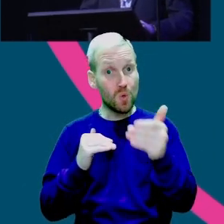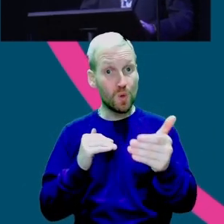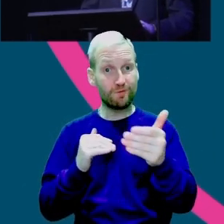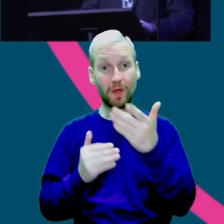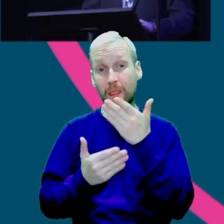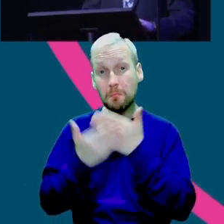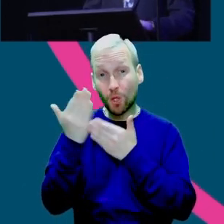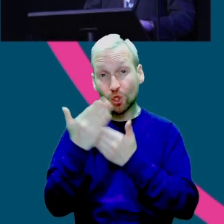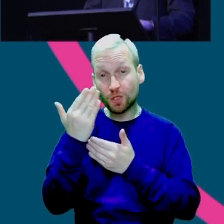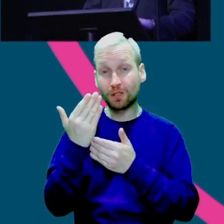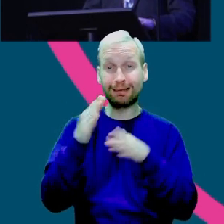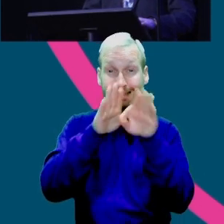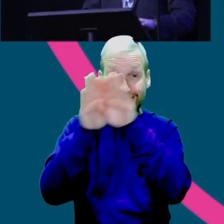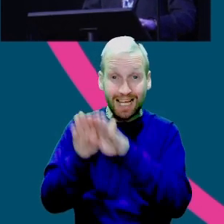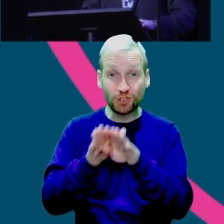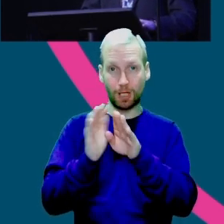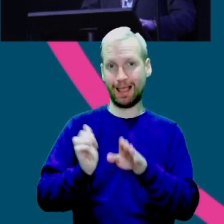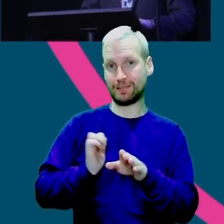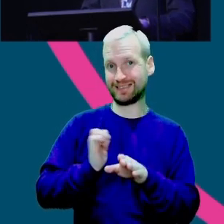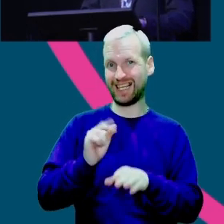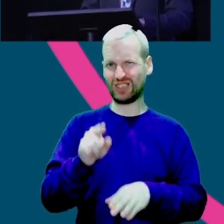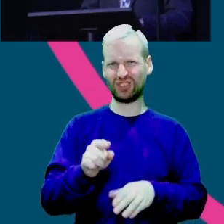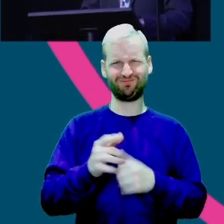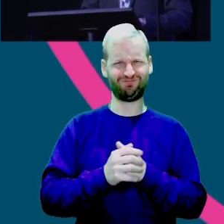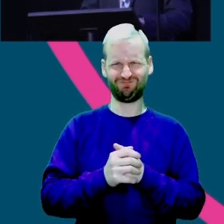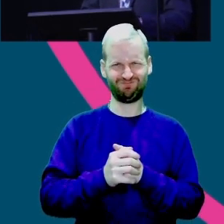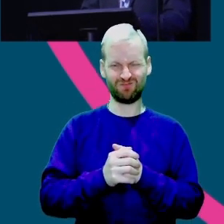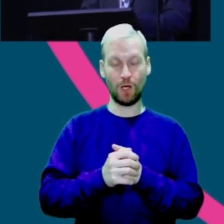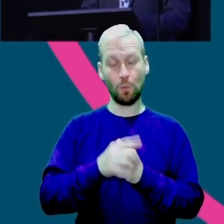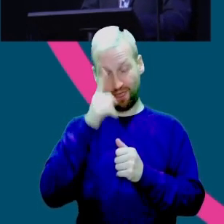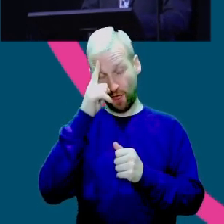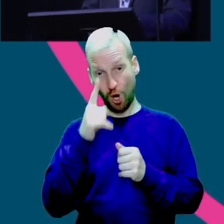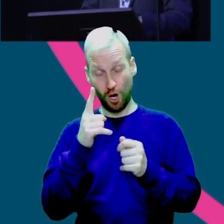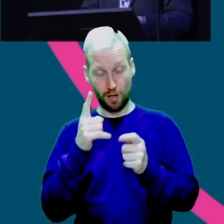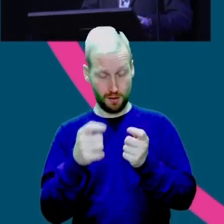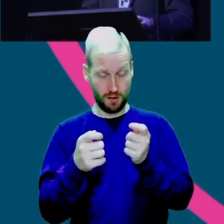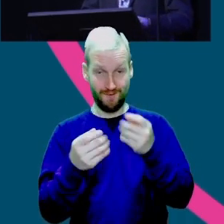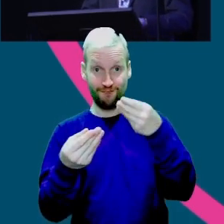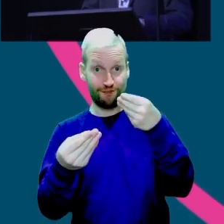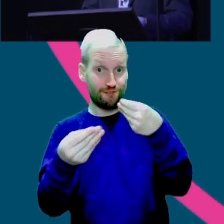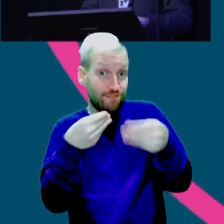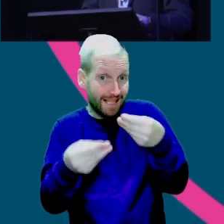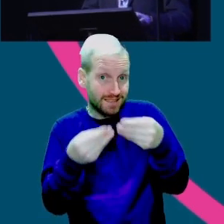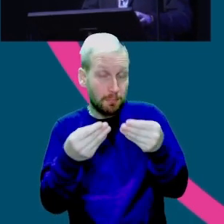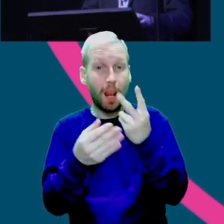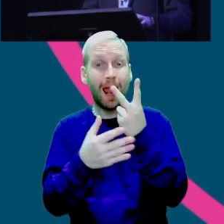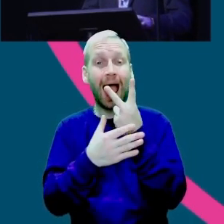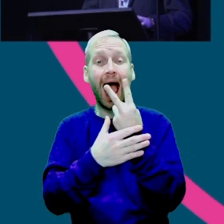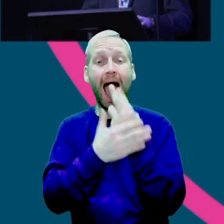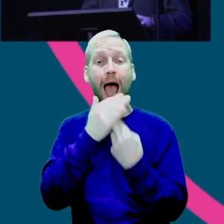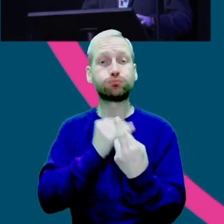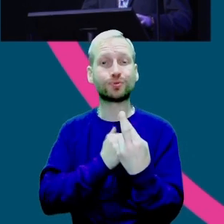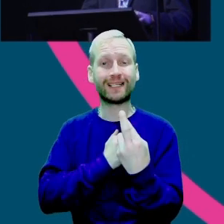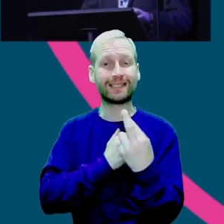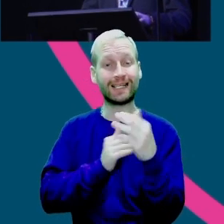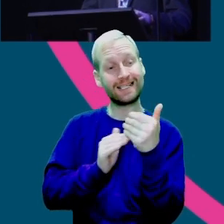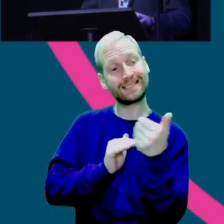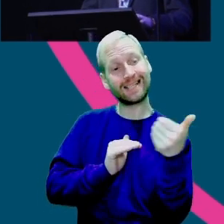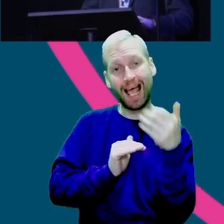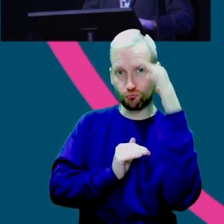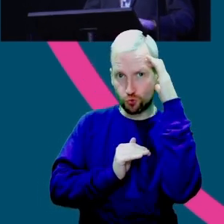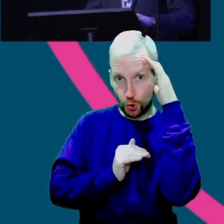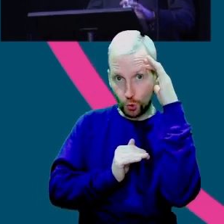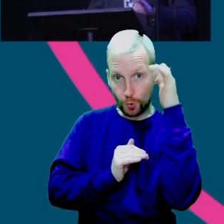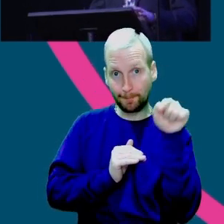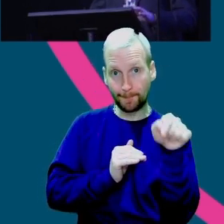national expectations. We looked at a hybrid option as well, with sort of a mixture of specialist side rooms and